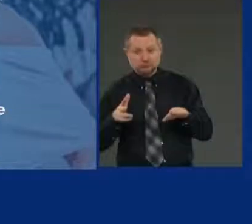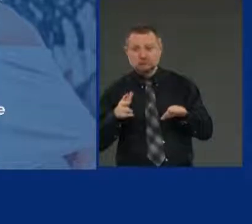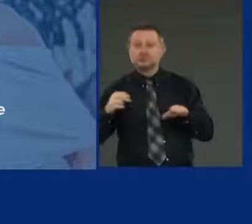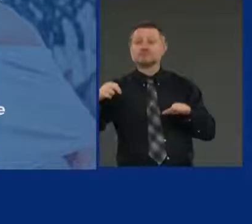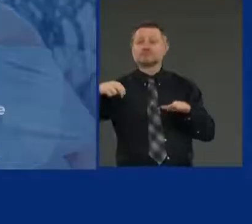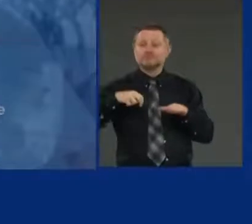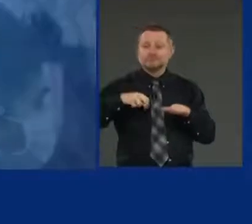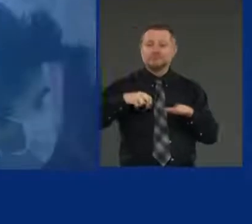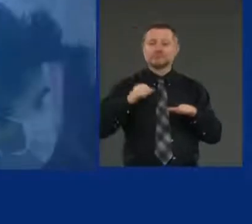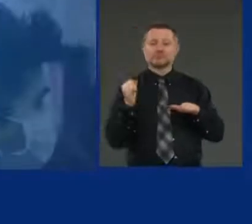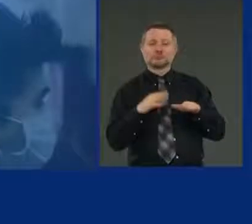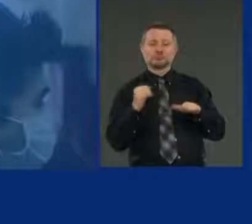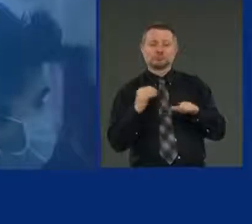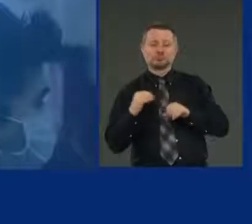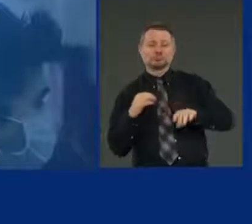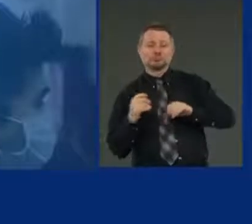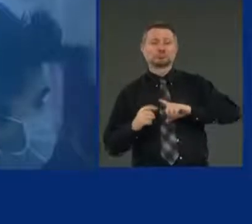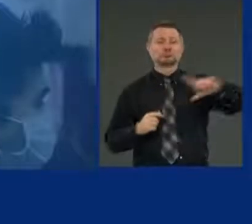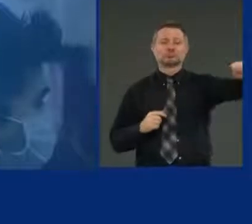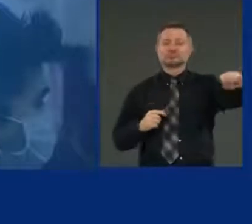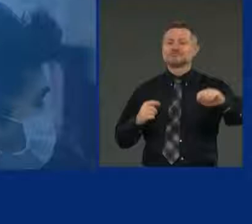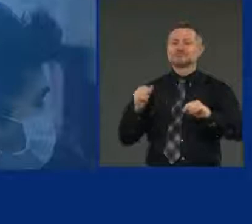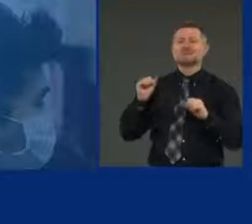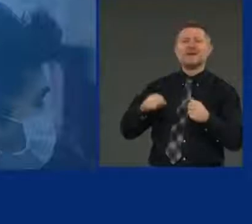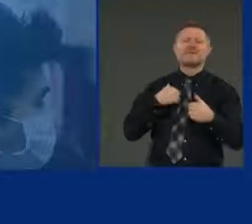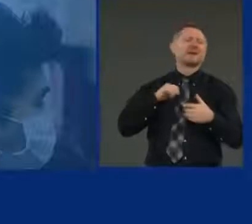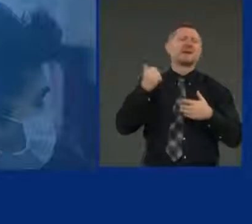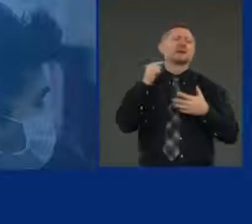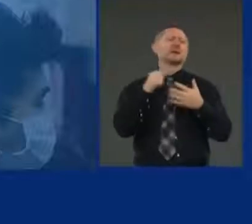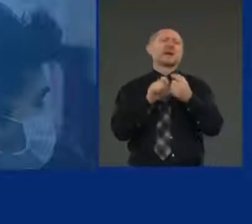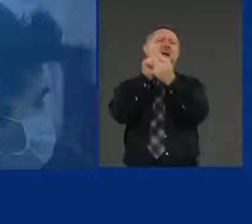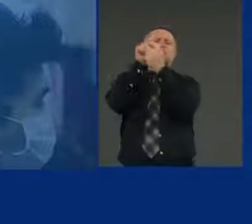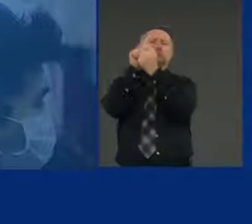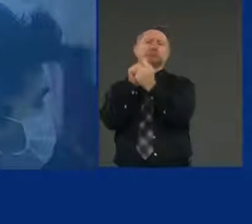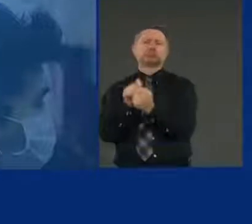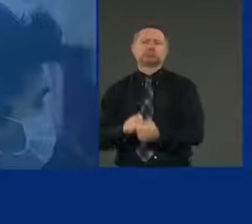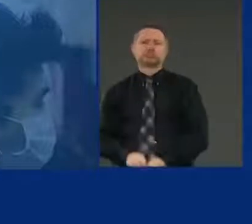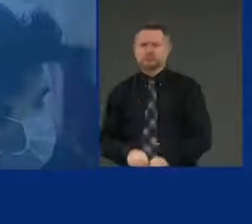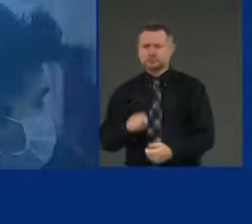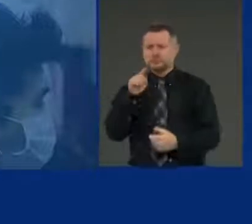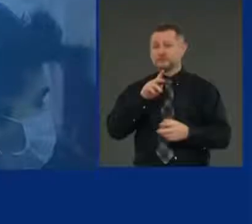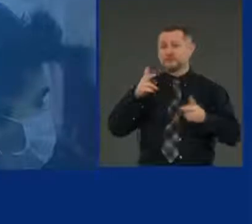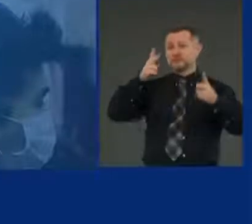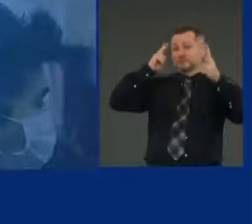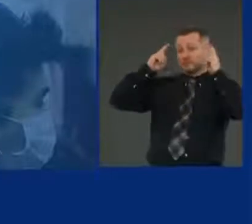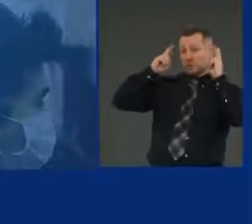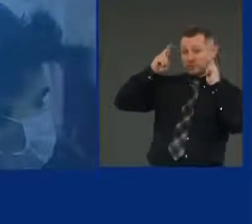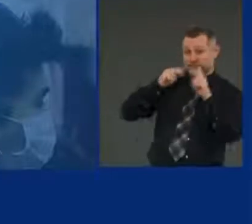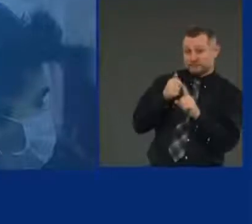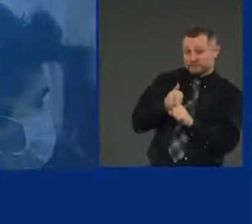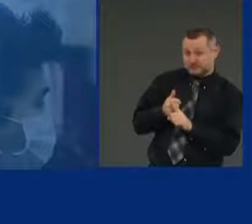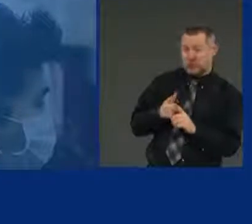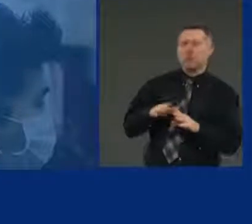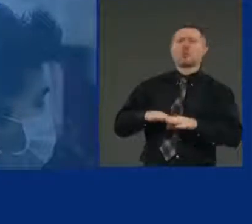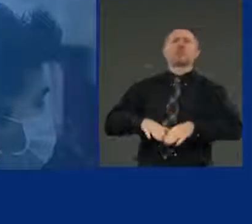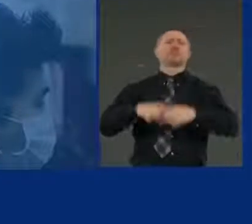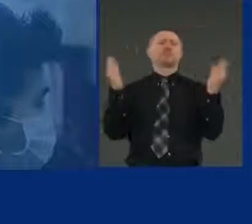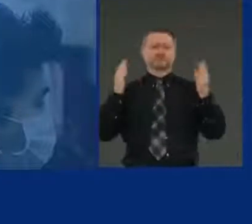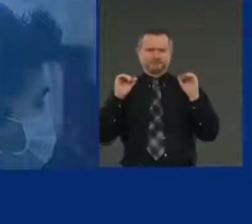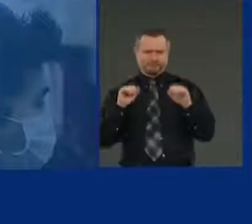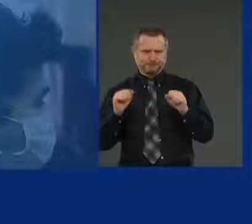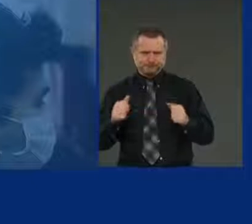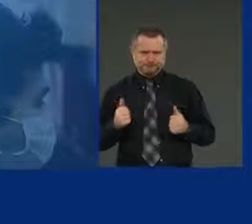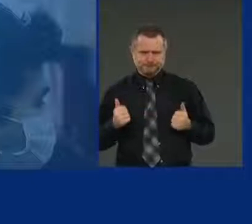again, very detailed guidelines. Barbershops, hair salons are open